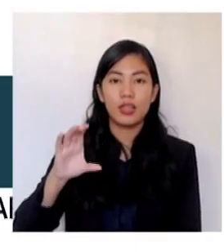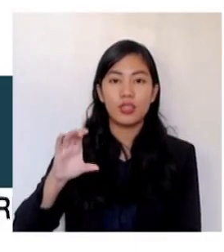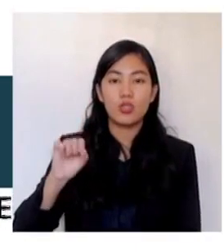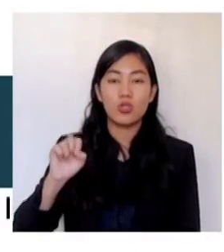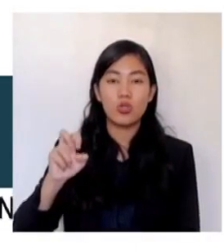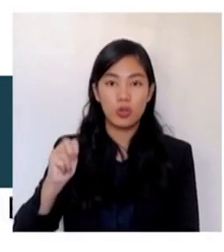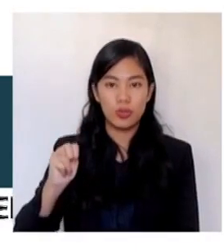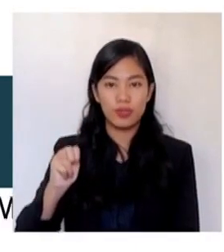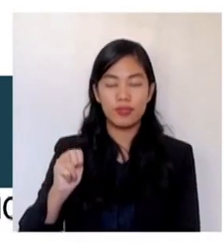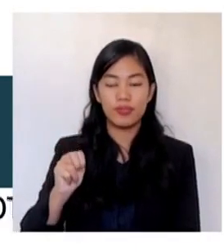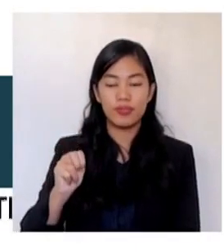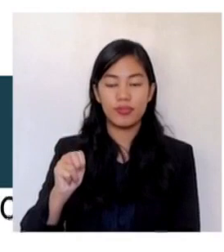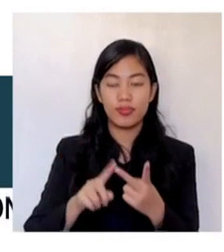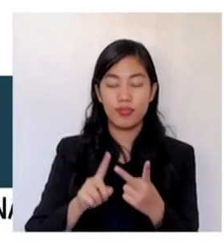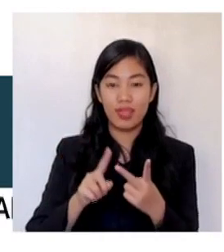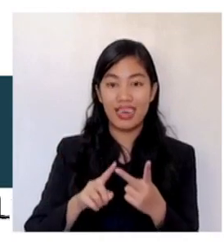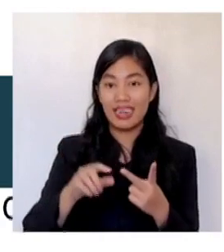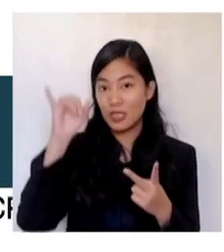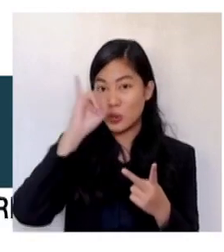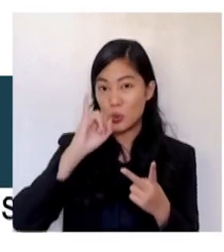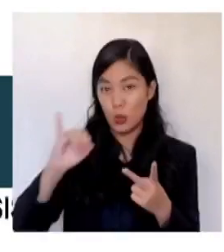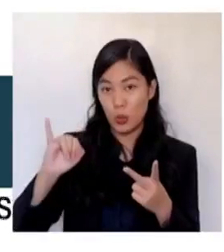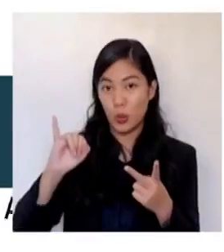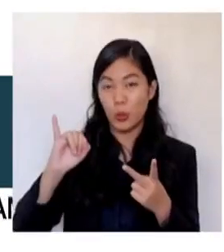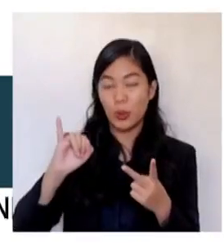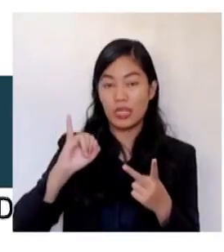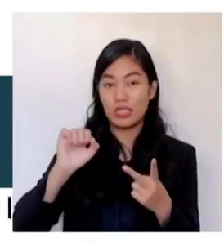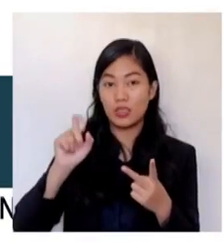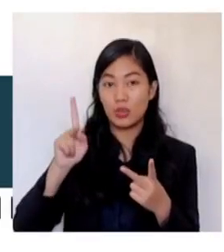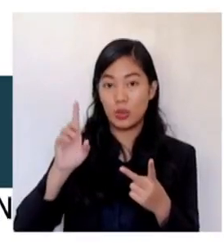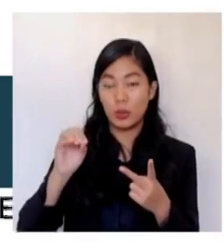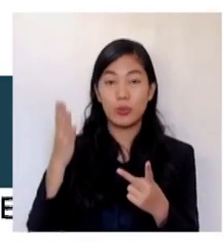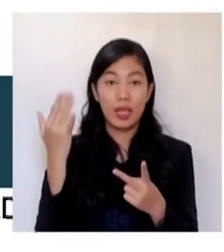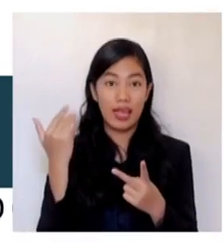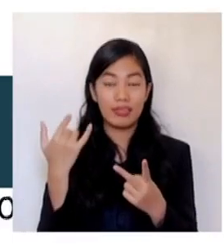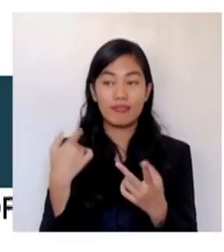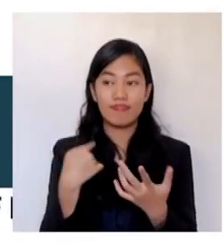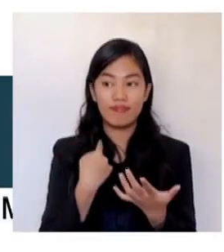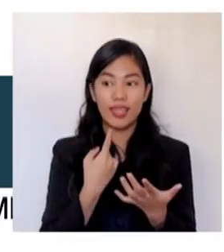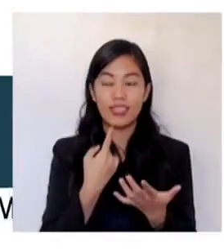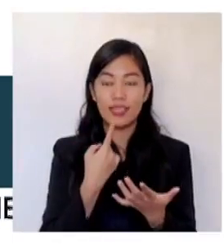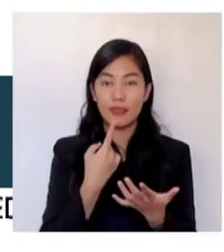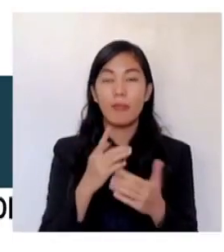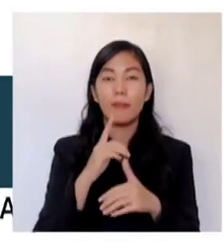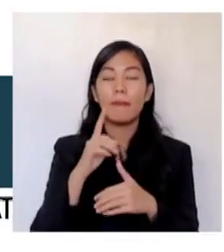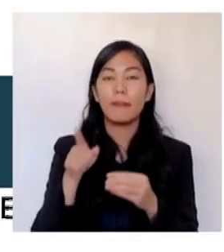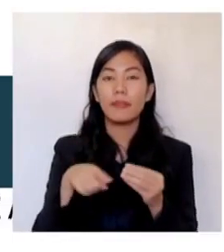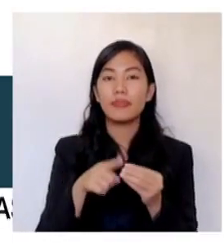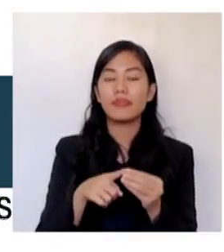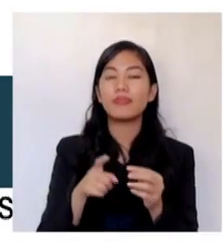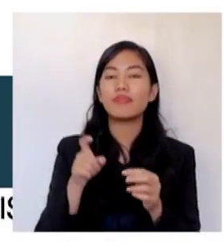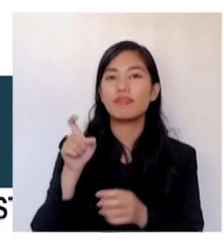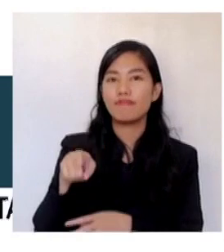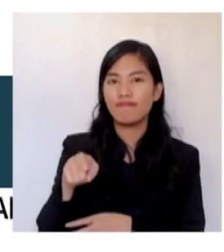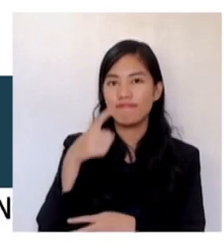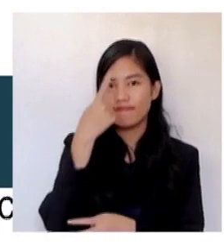of Mayor Isko, because Mayor Isko mentioned the need for transparency and way to